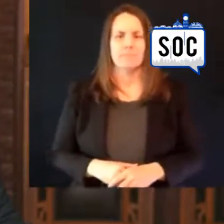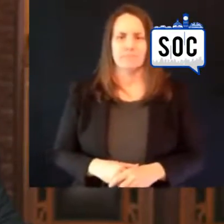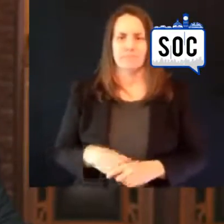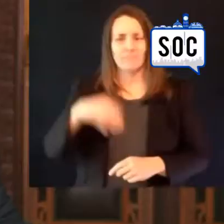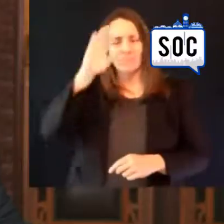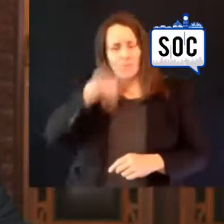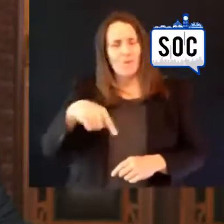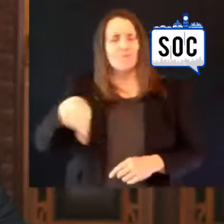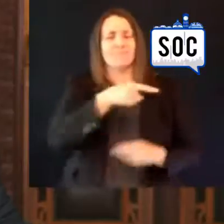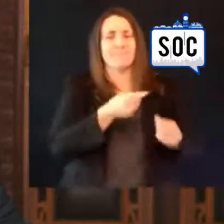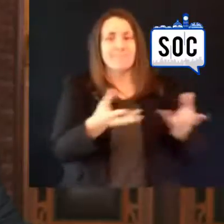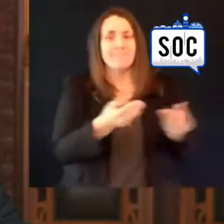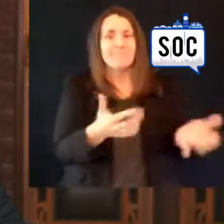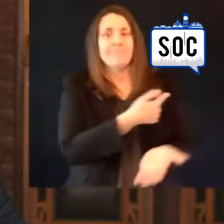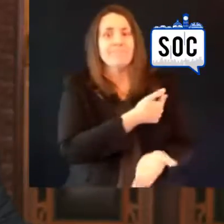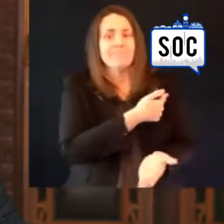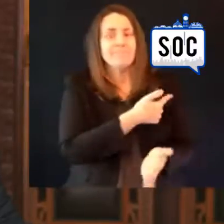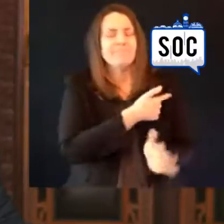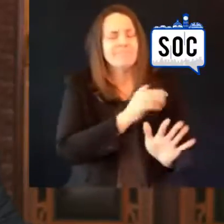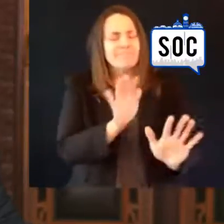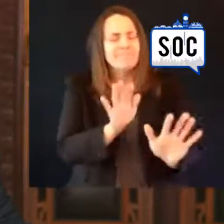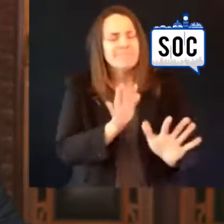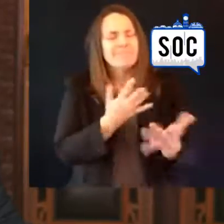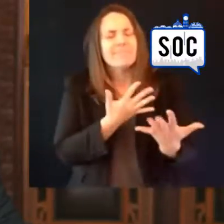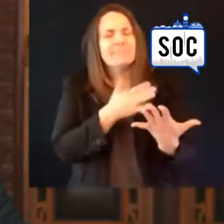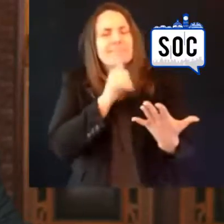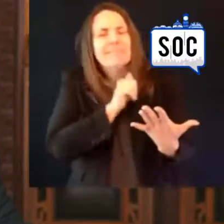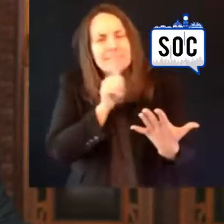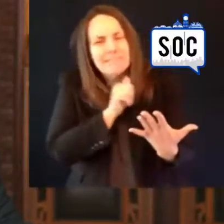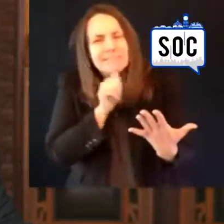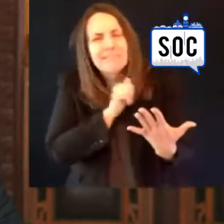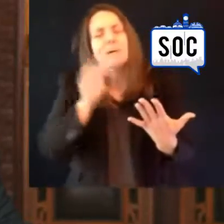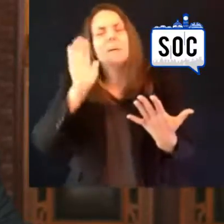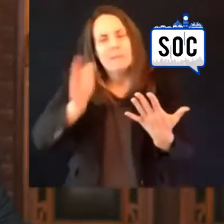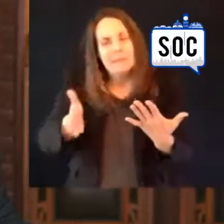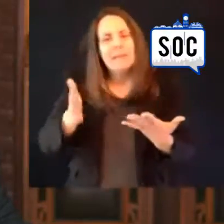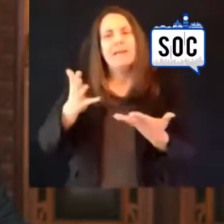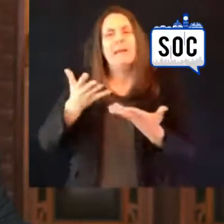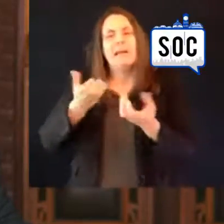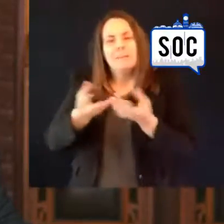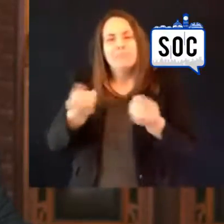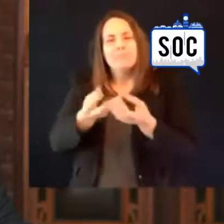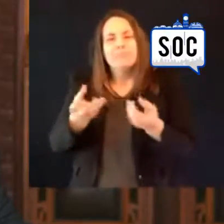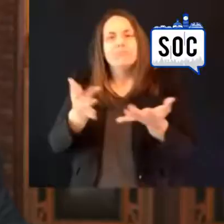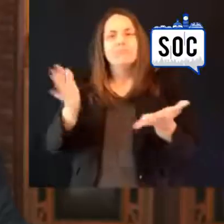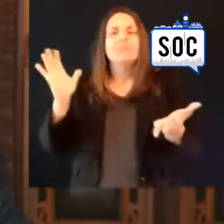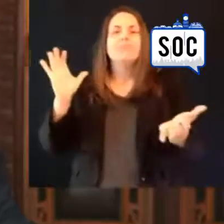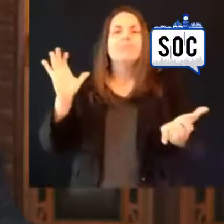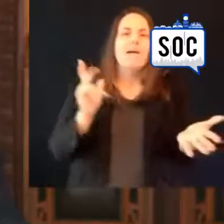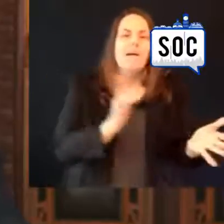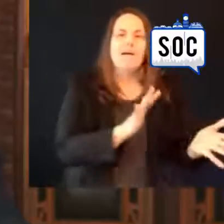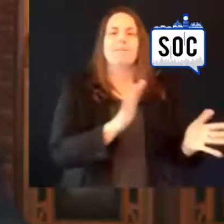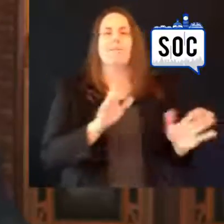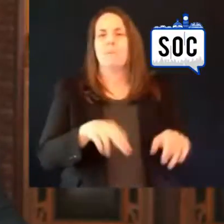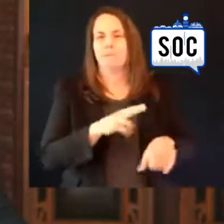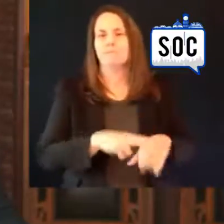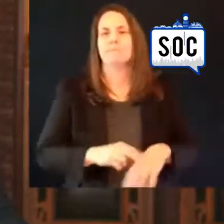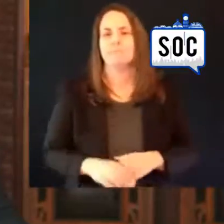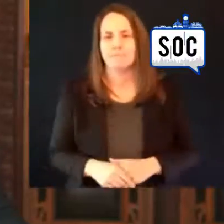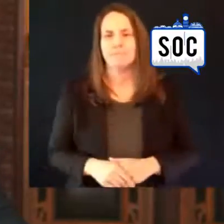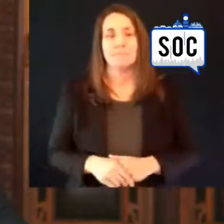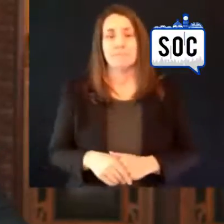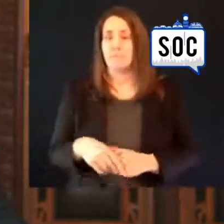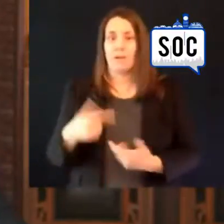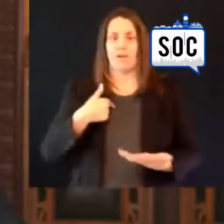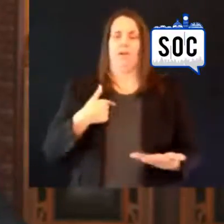safely so that we can get back to Wisconsin as we know and love this summer. With that, I will now turn